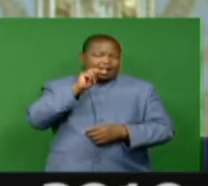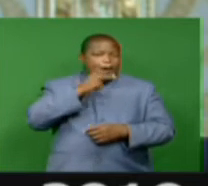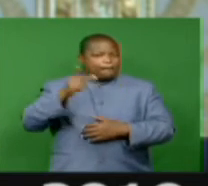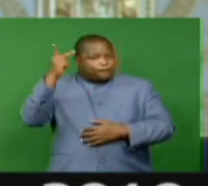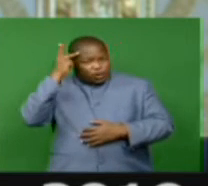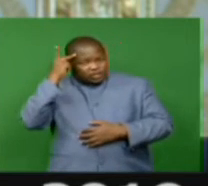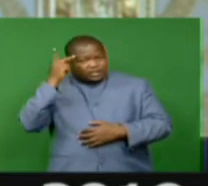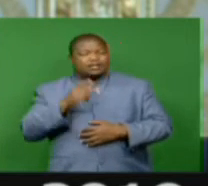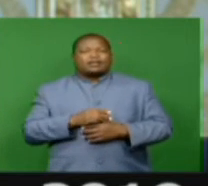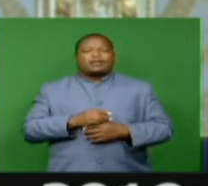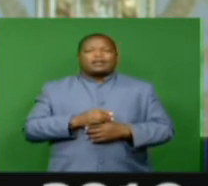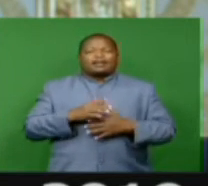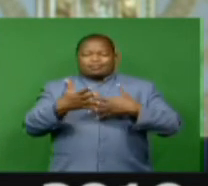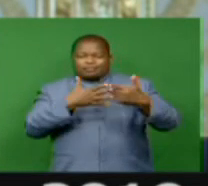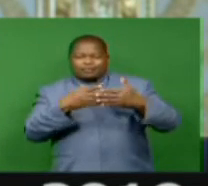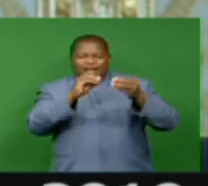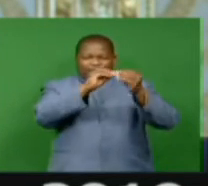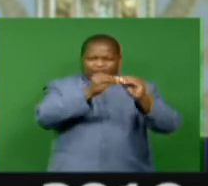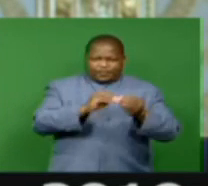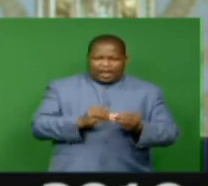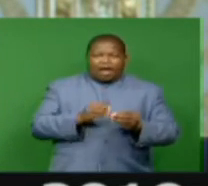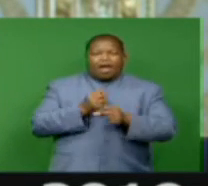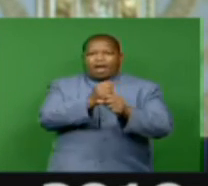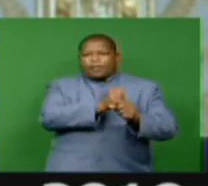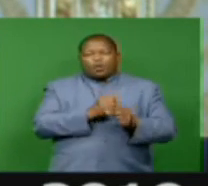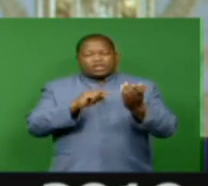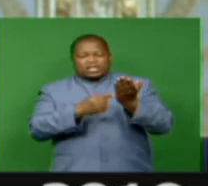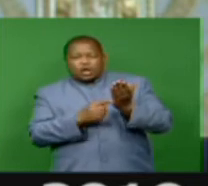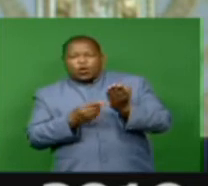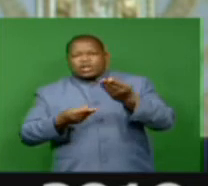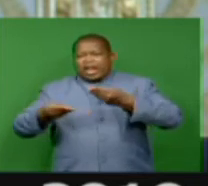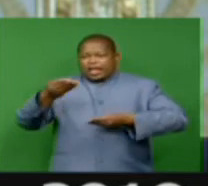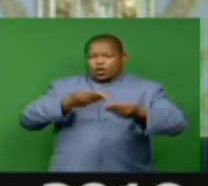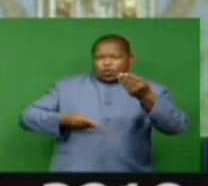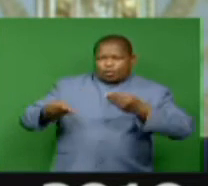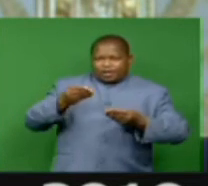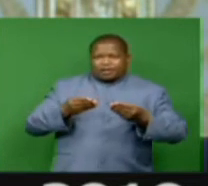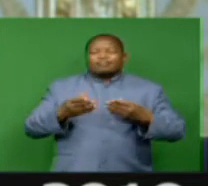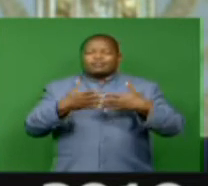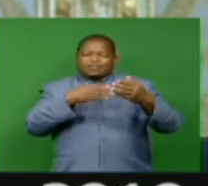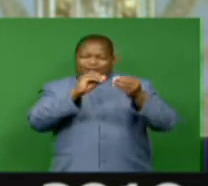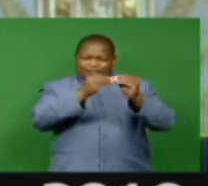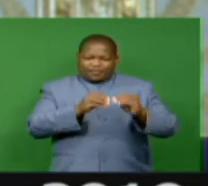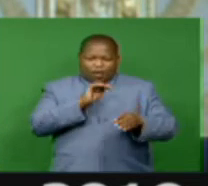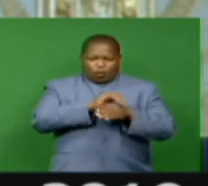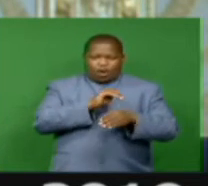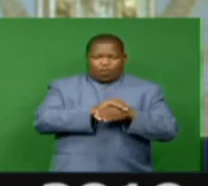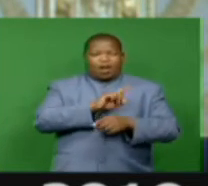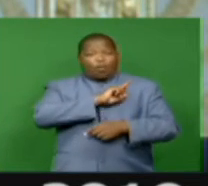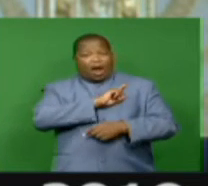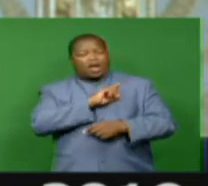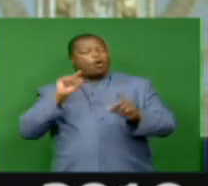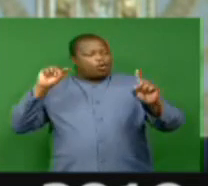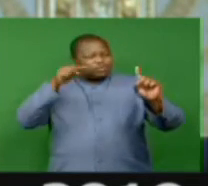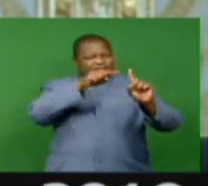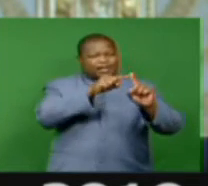the digital economy to meet different legitimate public policy objectives. In